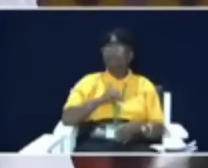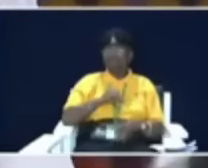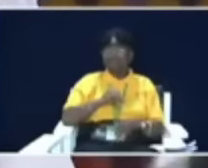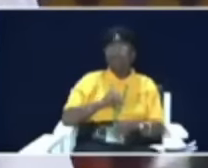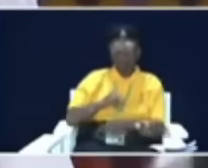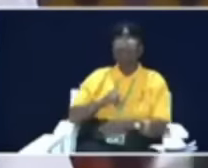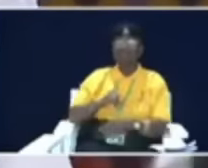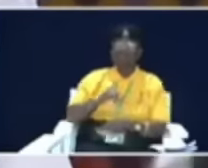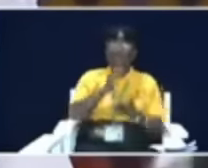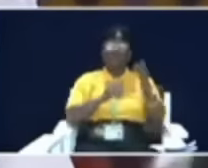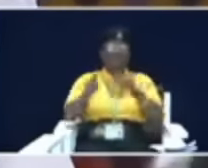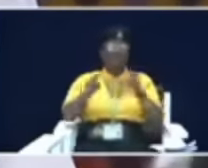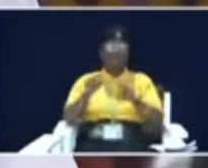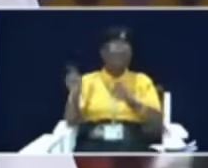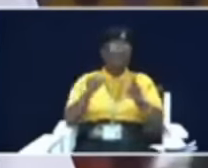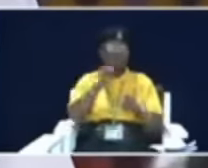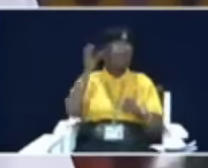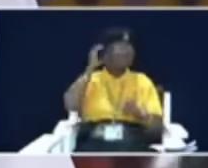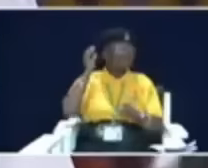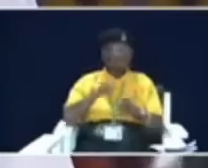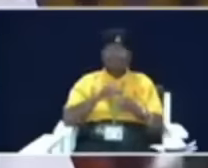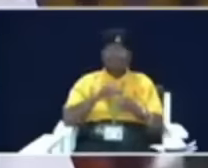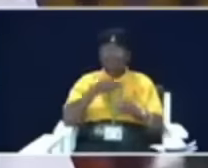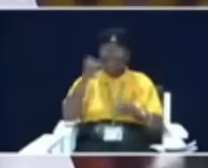when you shouldn't hear.